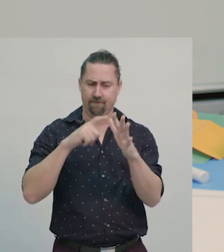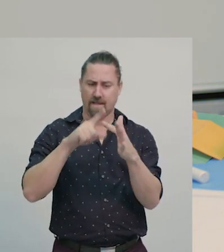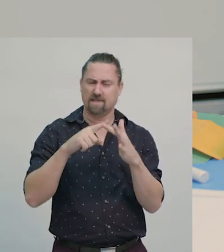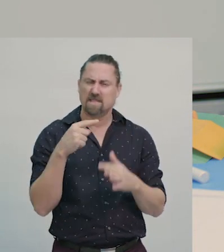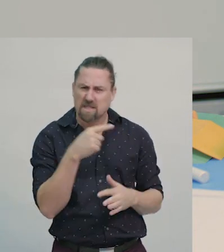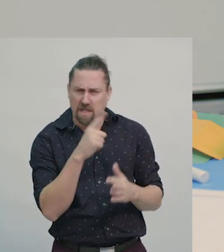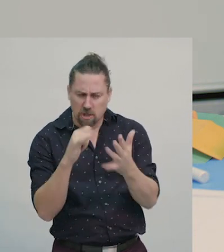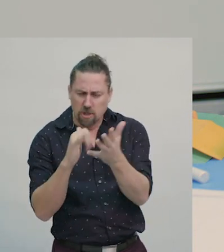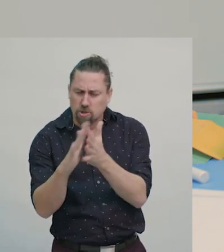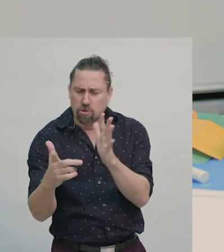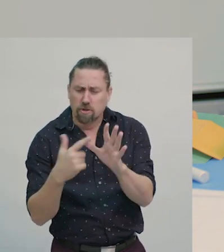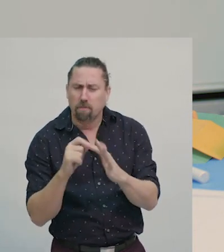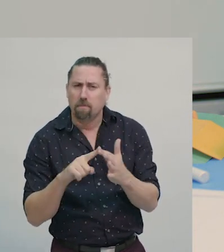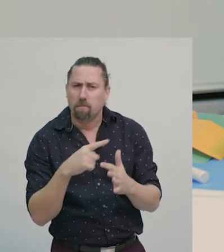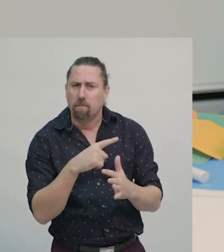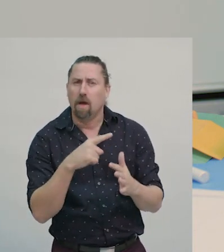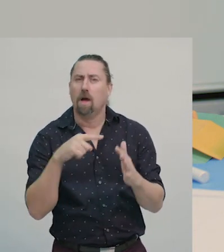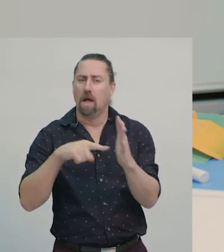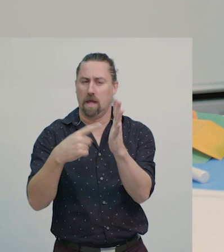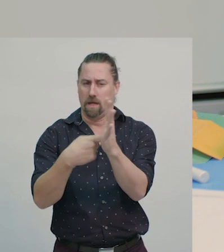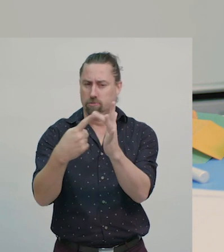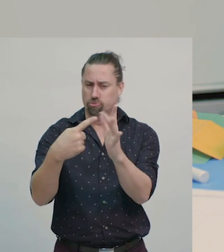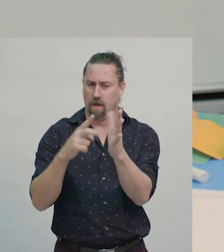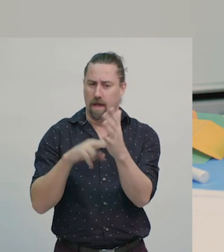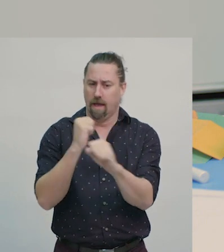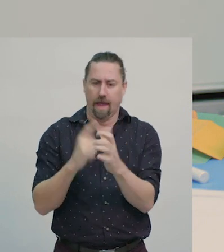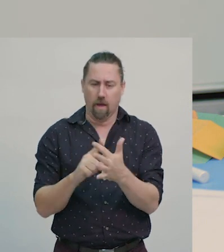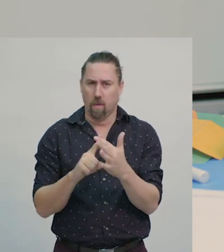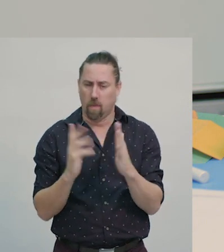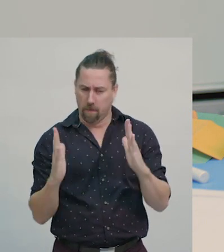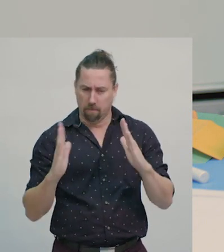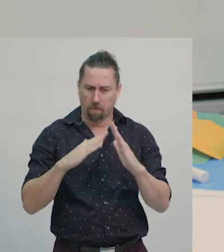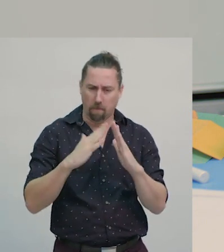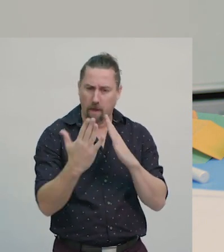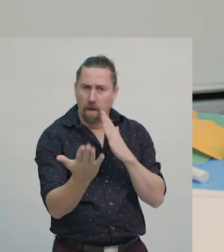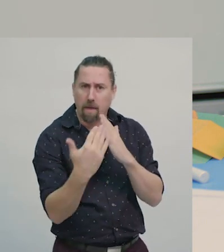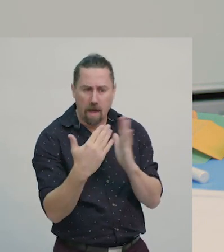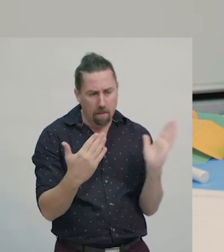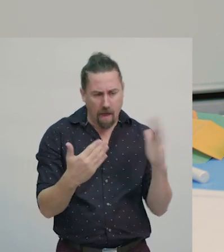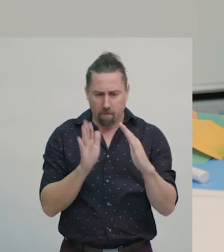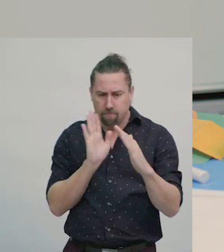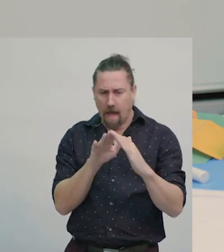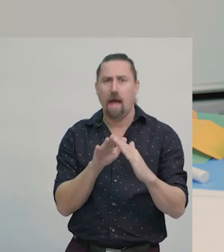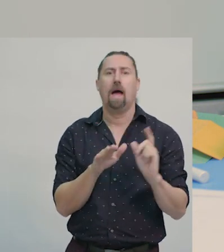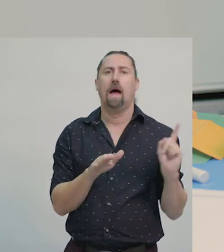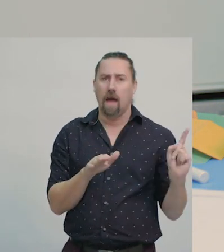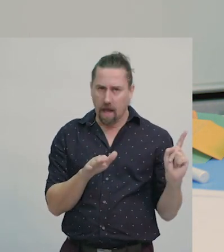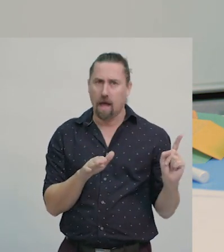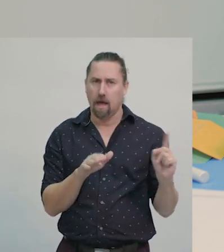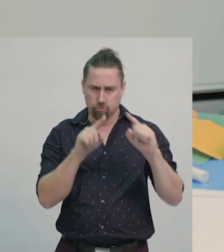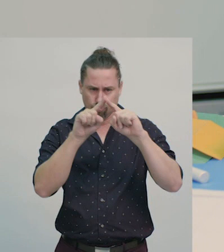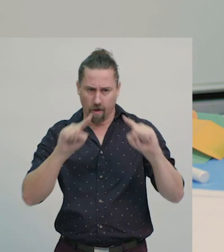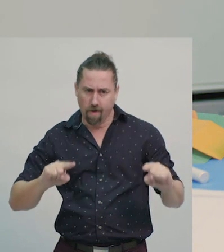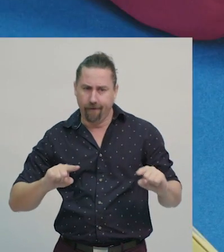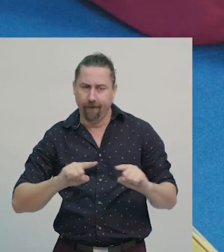of the face? It is a triangle. In fact, all of the faces on the pyramids are triangles. Let's